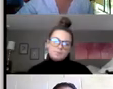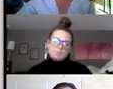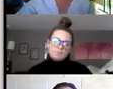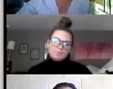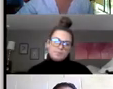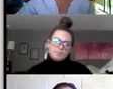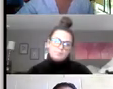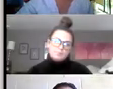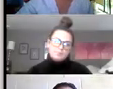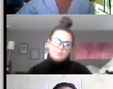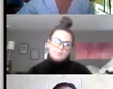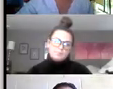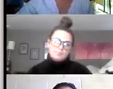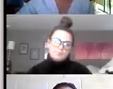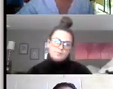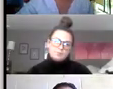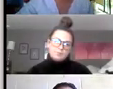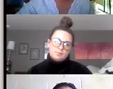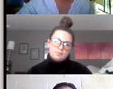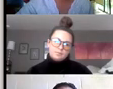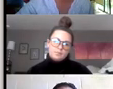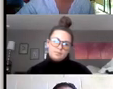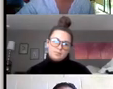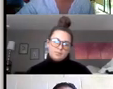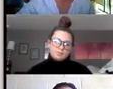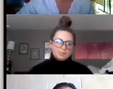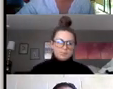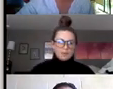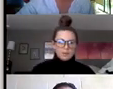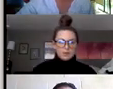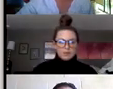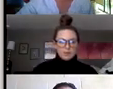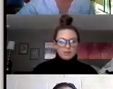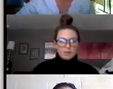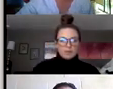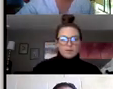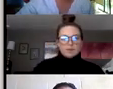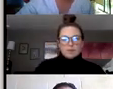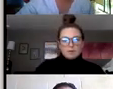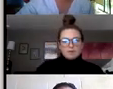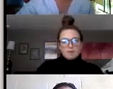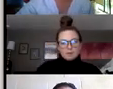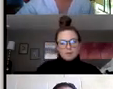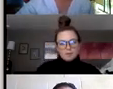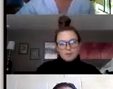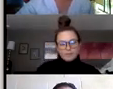residing either in the U.S. or in Mexico. In other words, they're born in